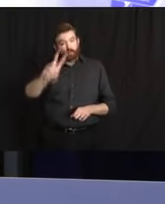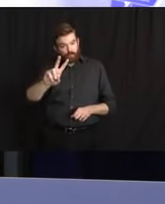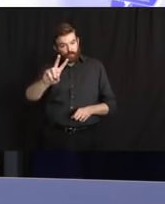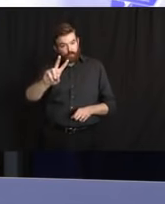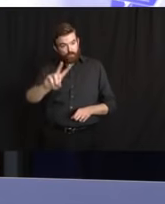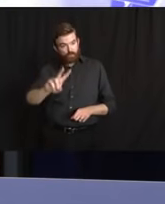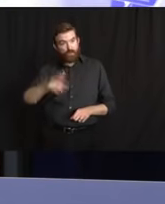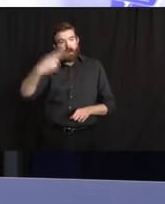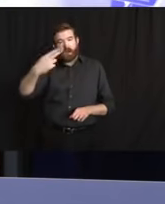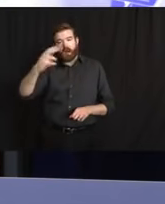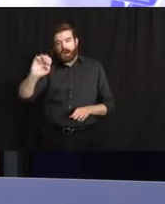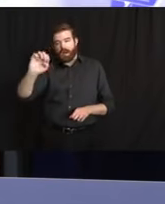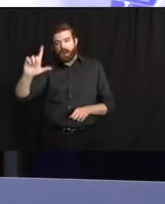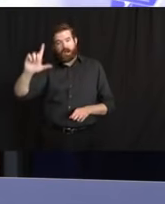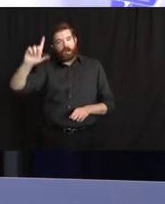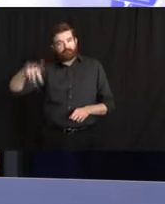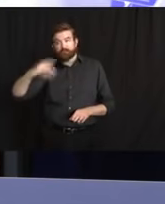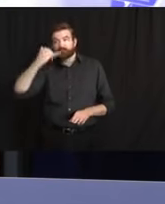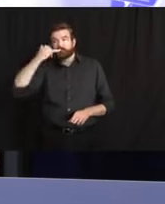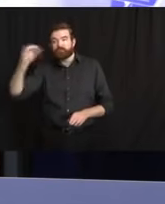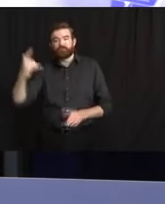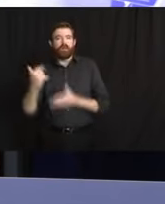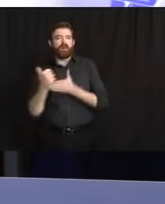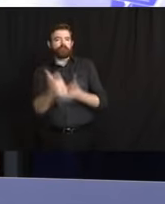1-866-202-HELP. That's